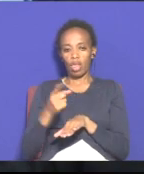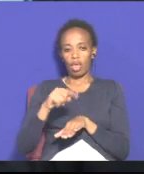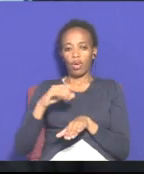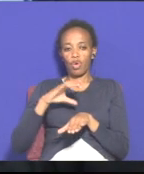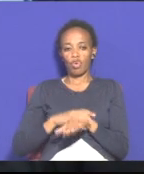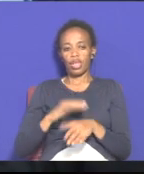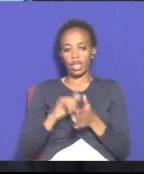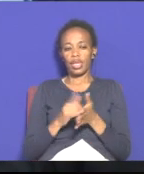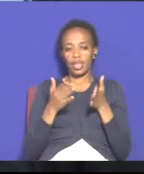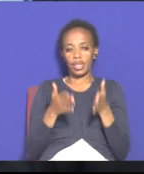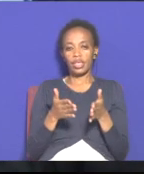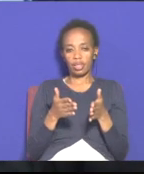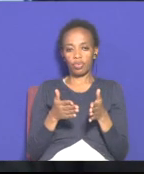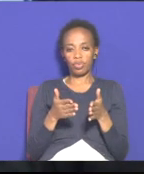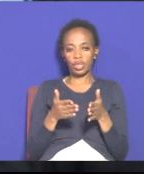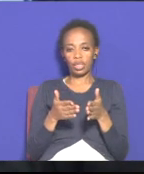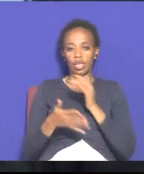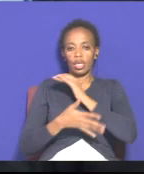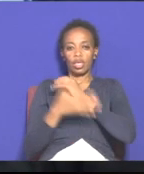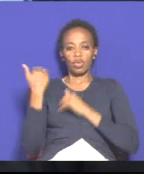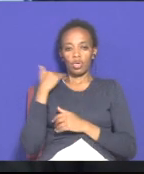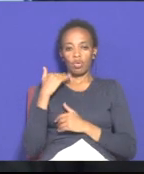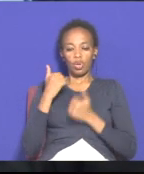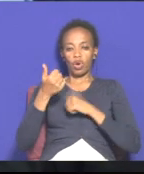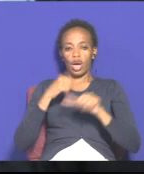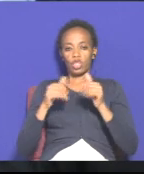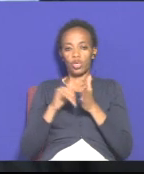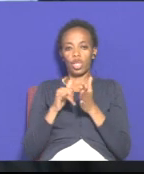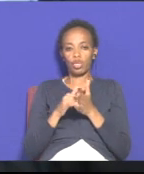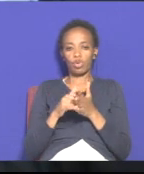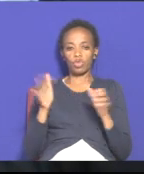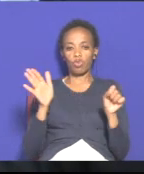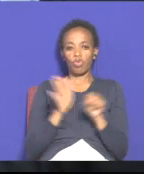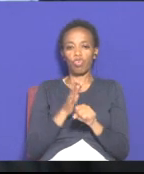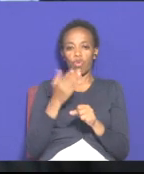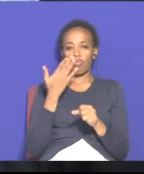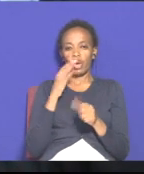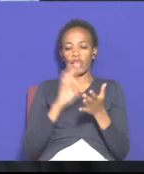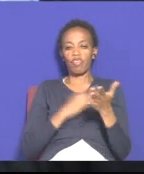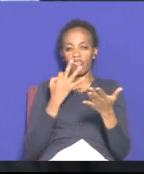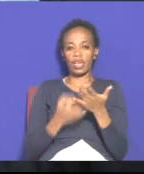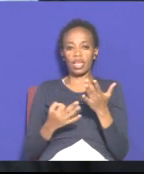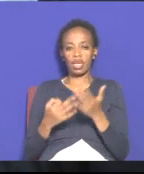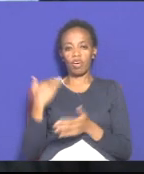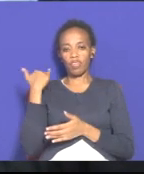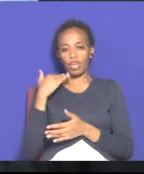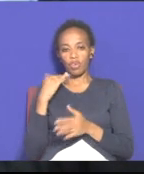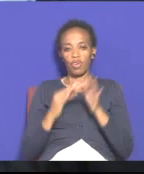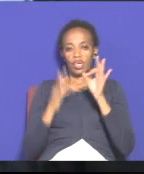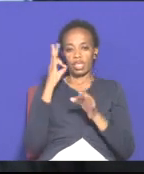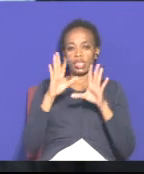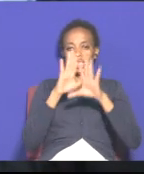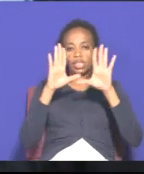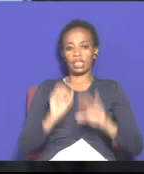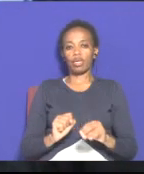find that this was criminal action that was wholly facilitated by failure of the criminal justice